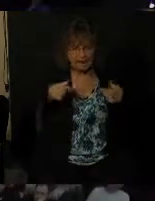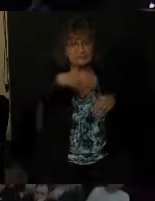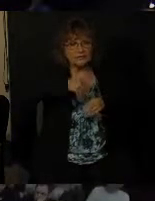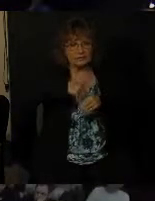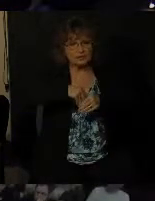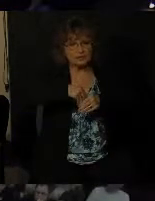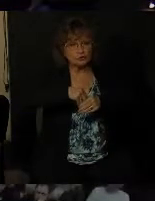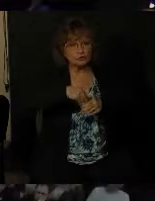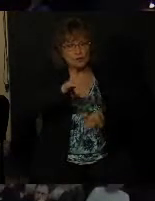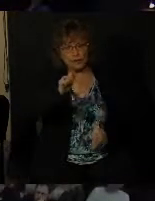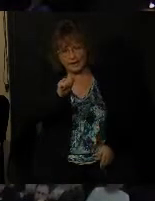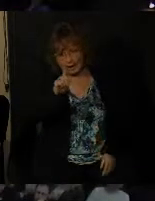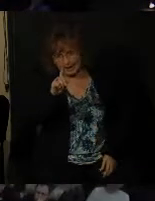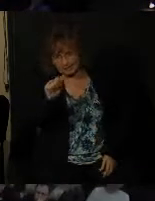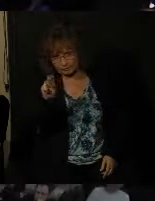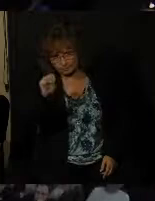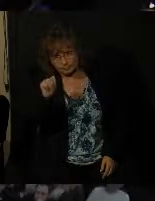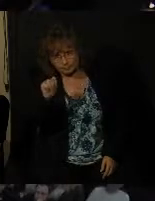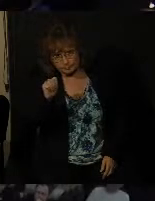He made him alive.